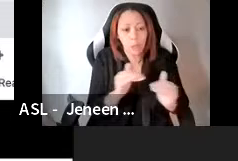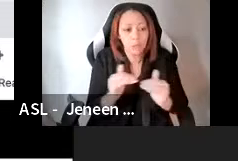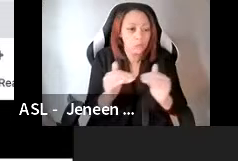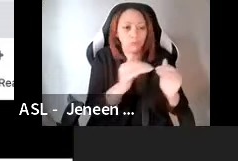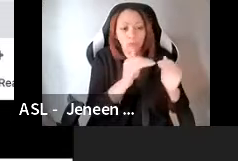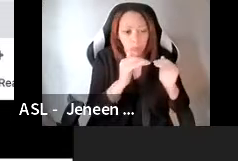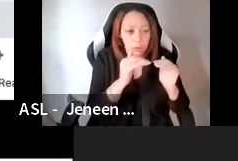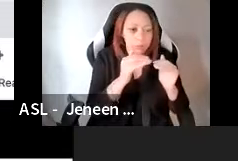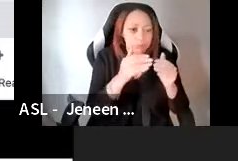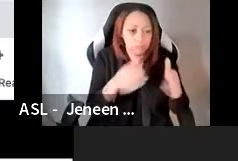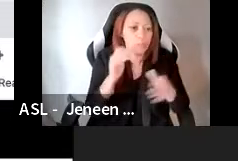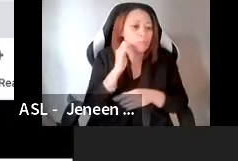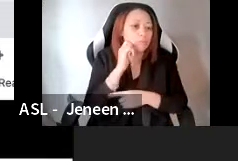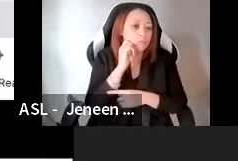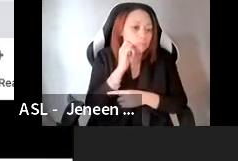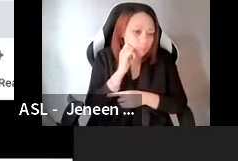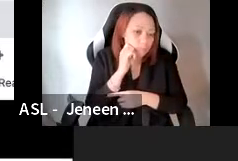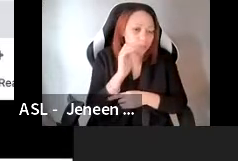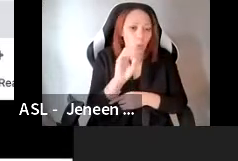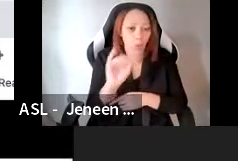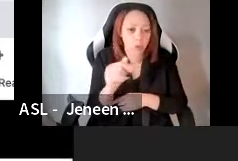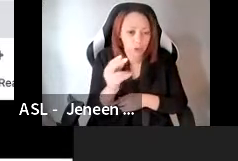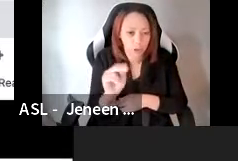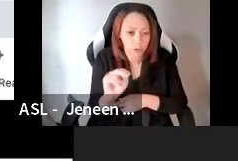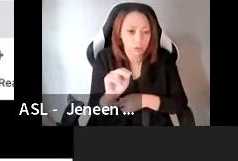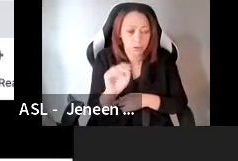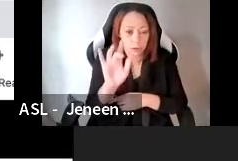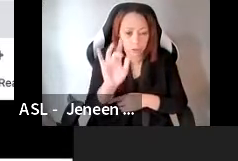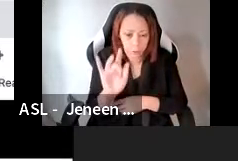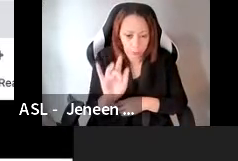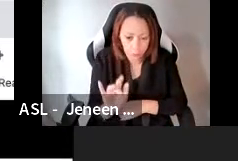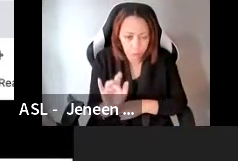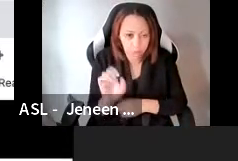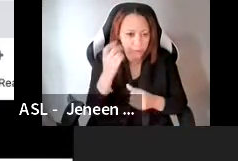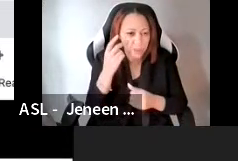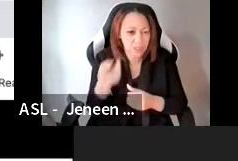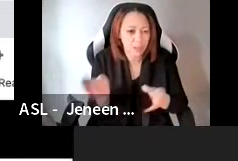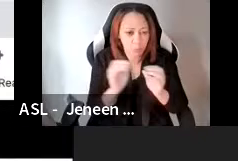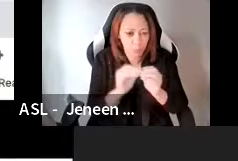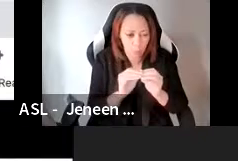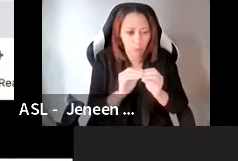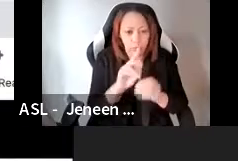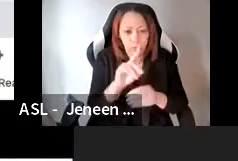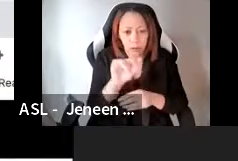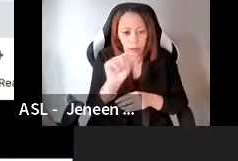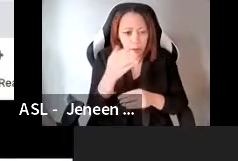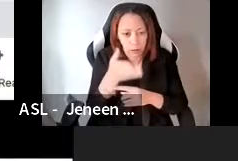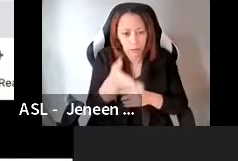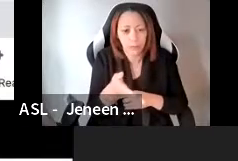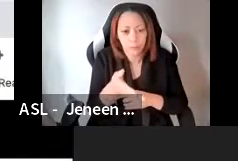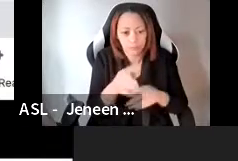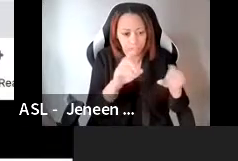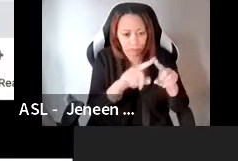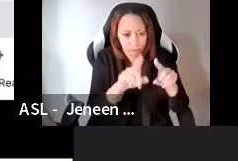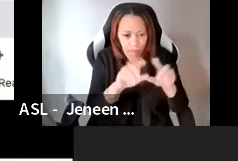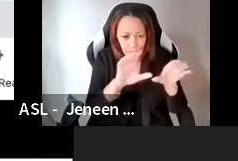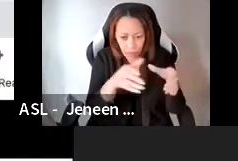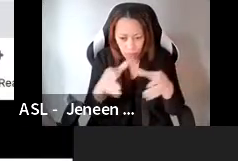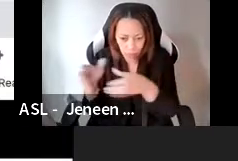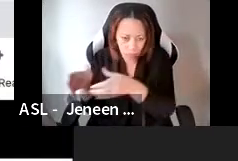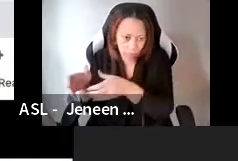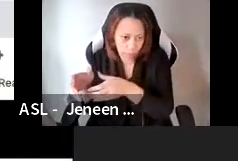and Hispanic origin. You can scroll down to see more data points that are within the demographic category, like